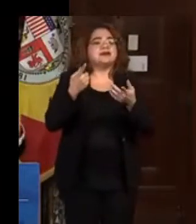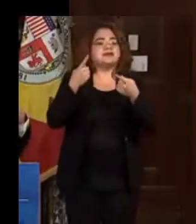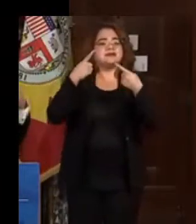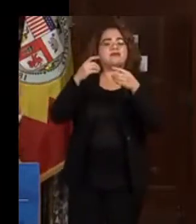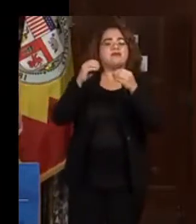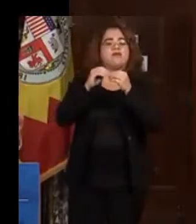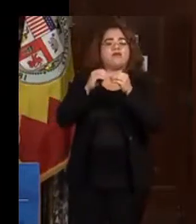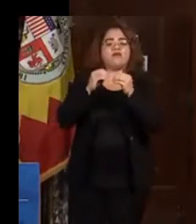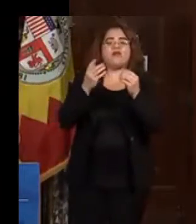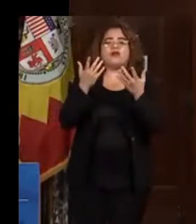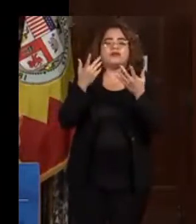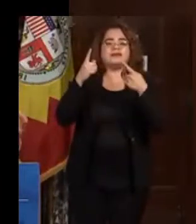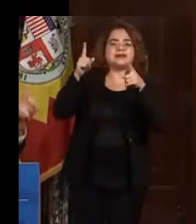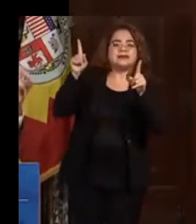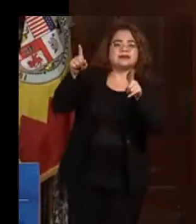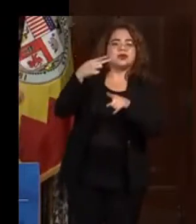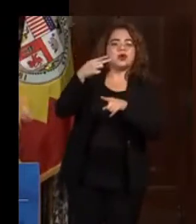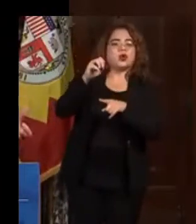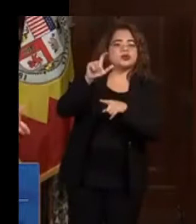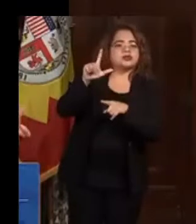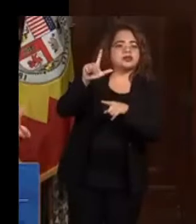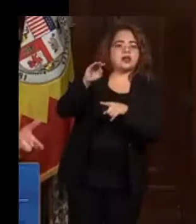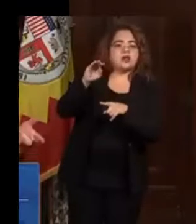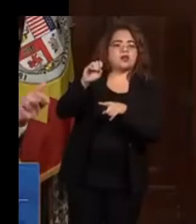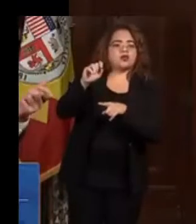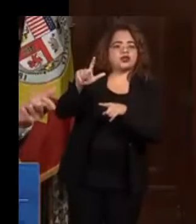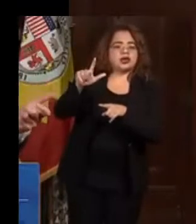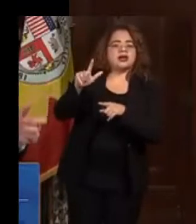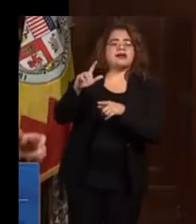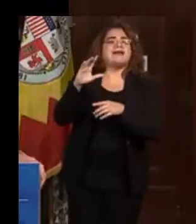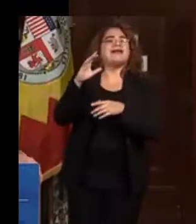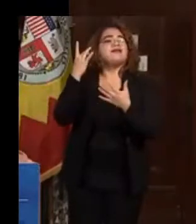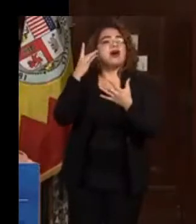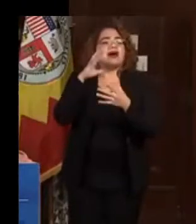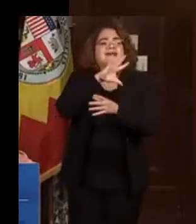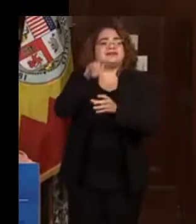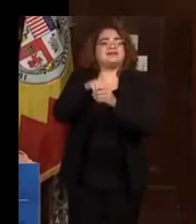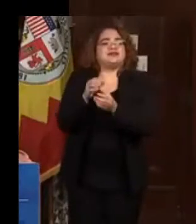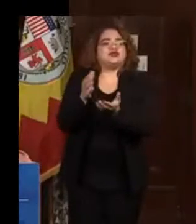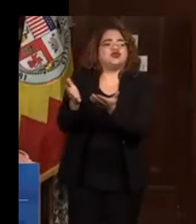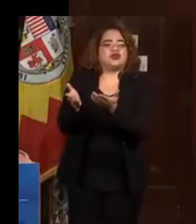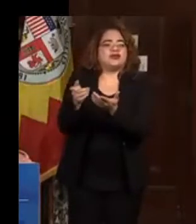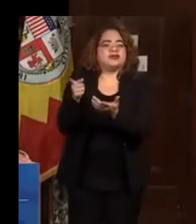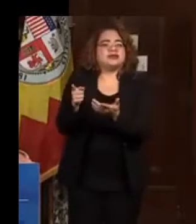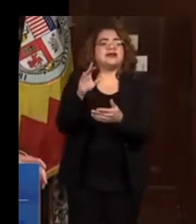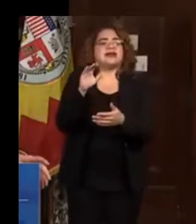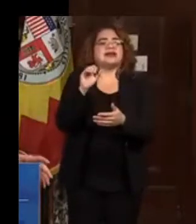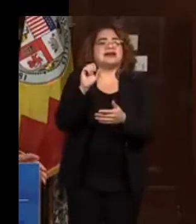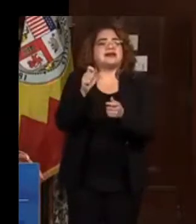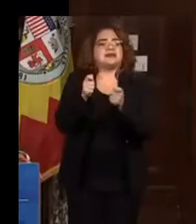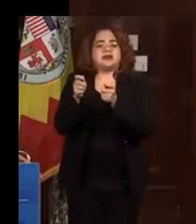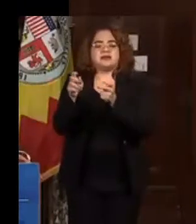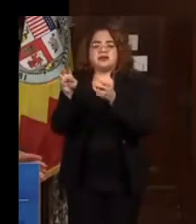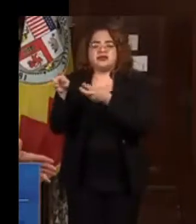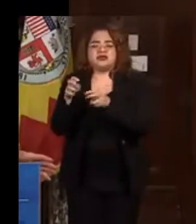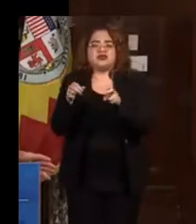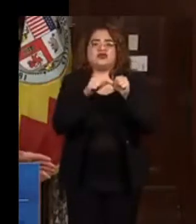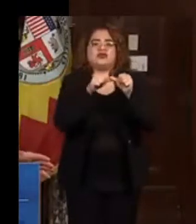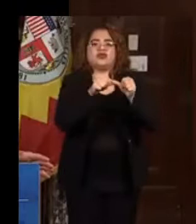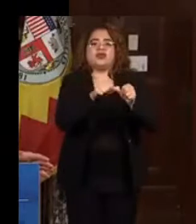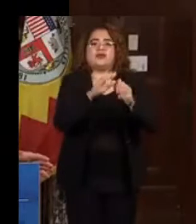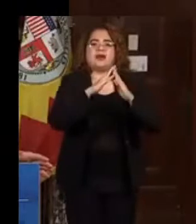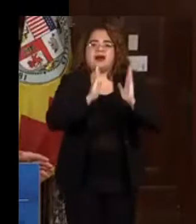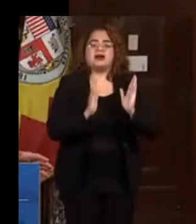room where they can kind of get their life together, be case managed, and then move on to permanent housing. I am open to any of